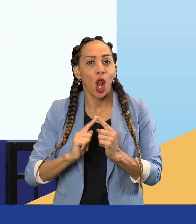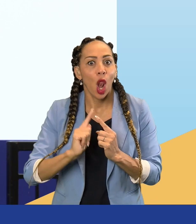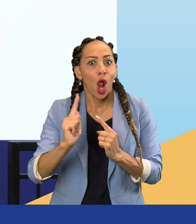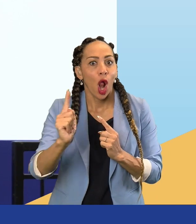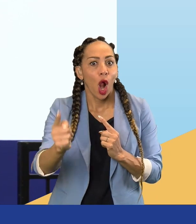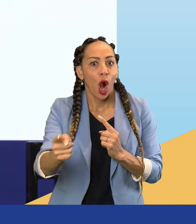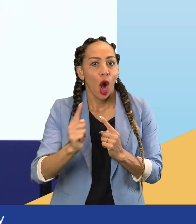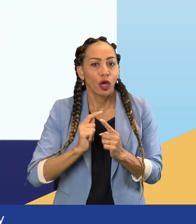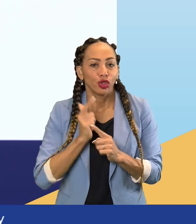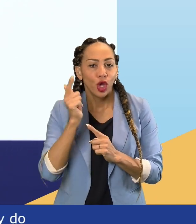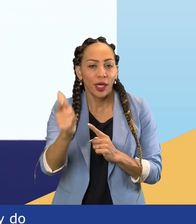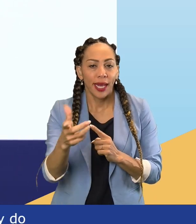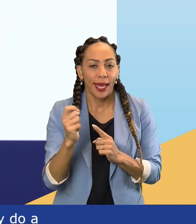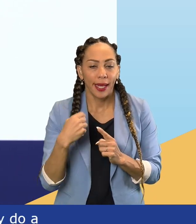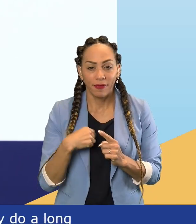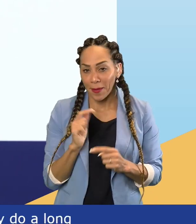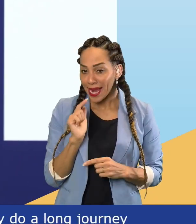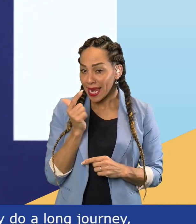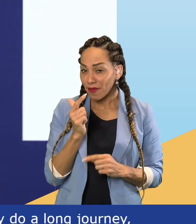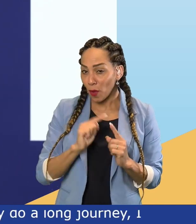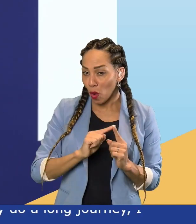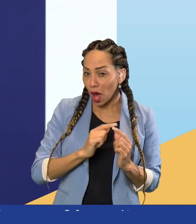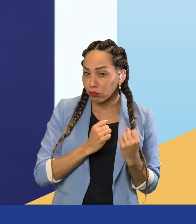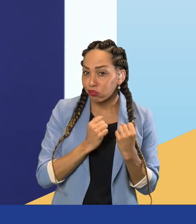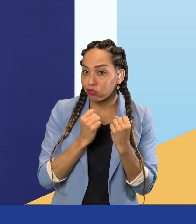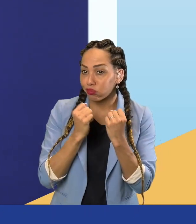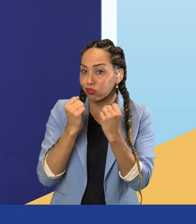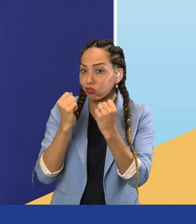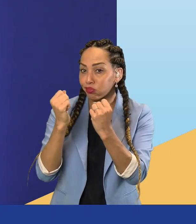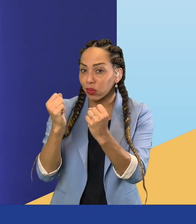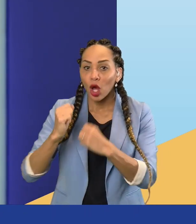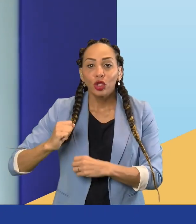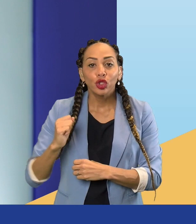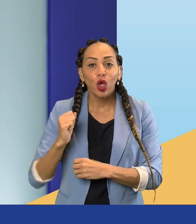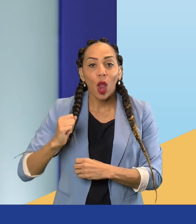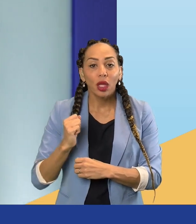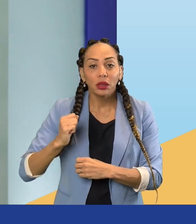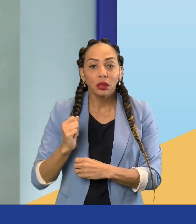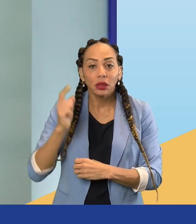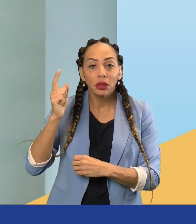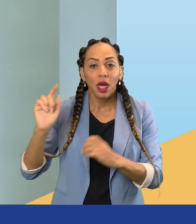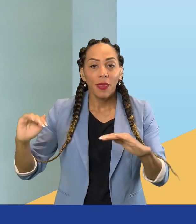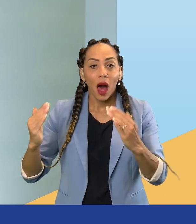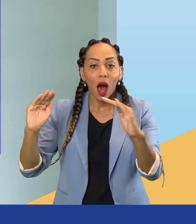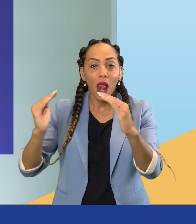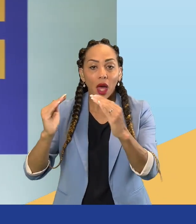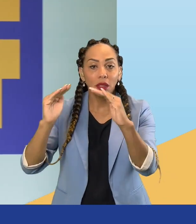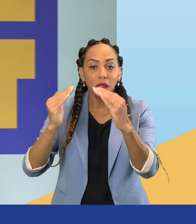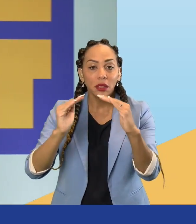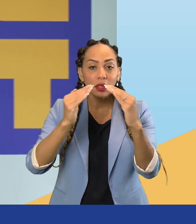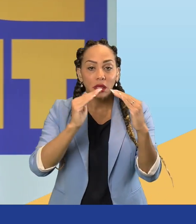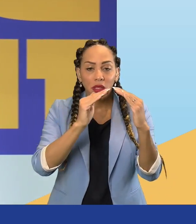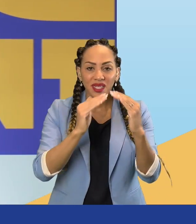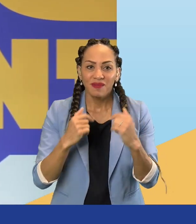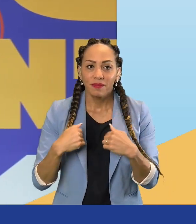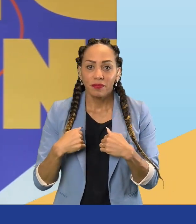have family in Scotland. I travel from Liverpool up to the Highlands. I don't think I can have a charger at home. Sorry,